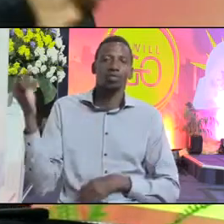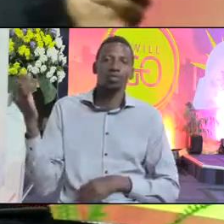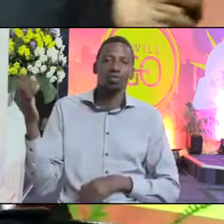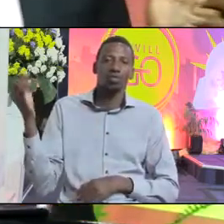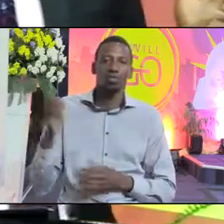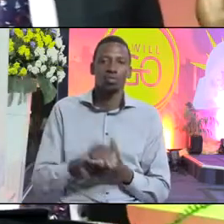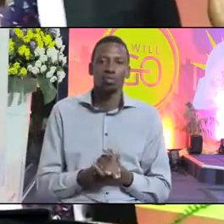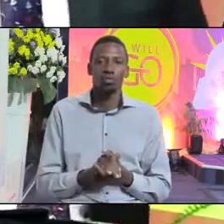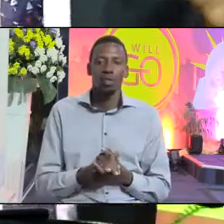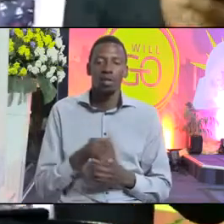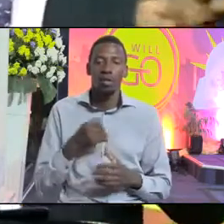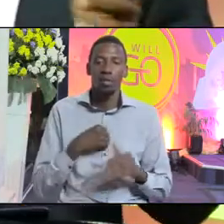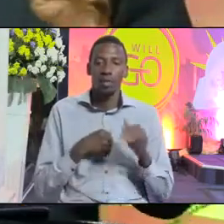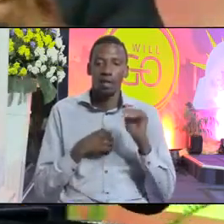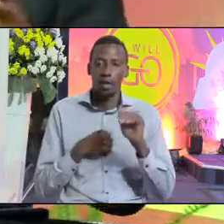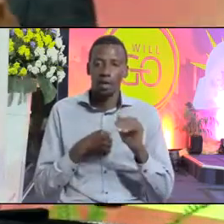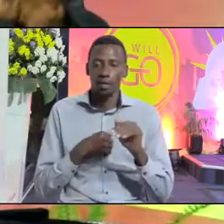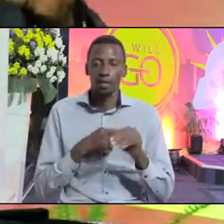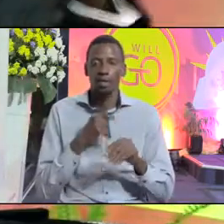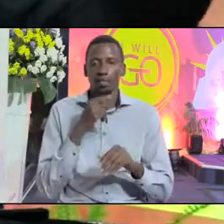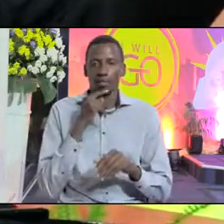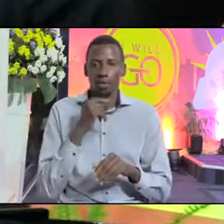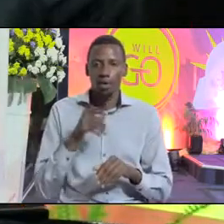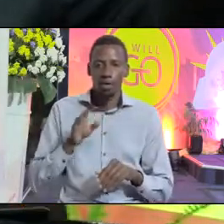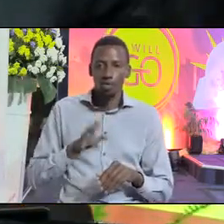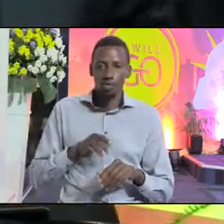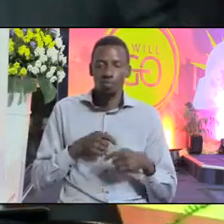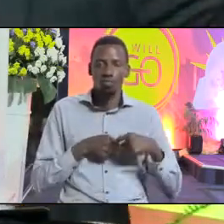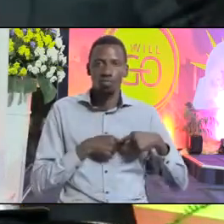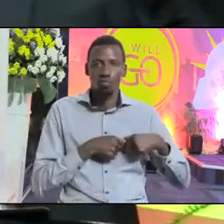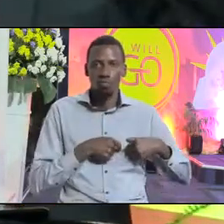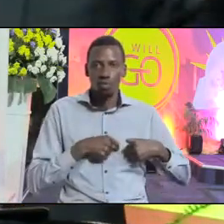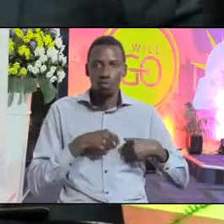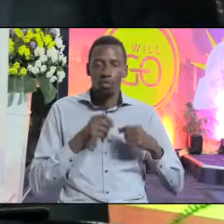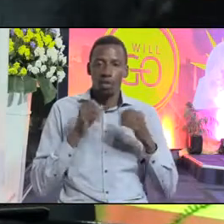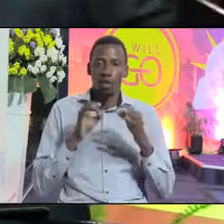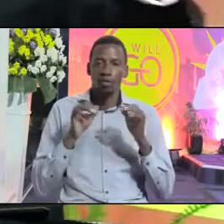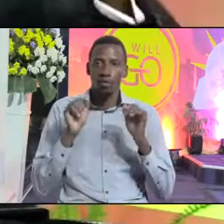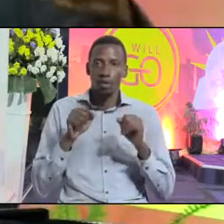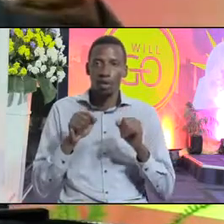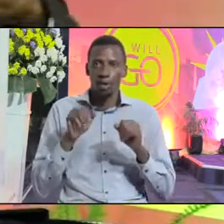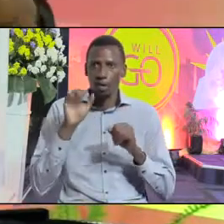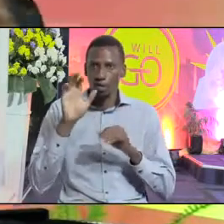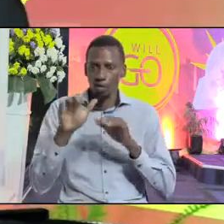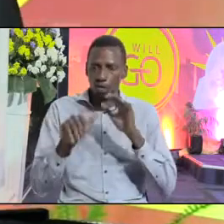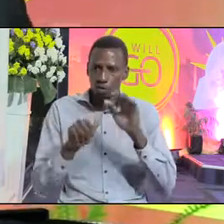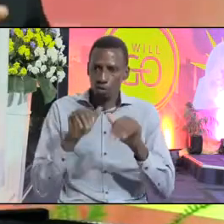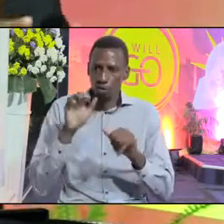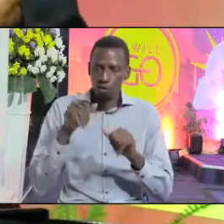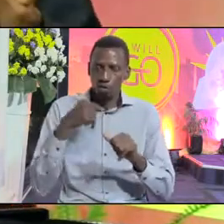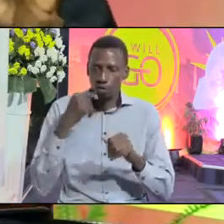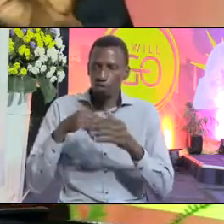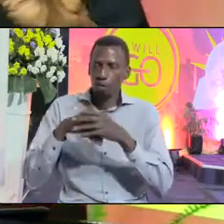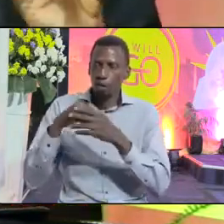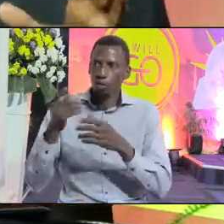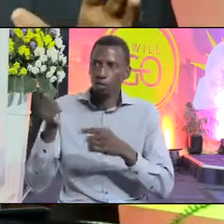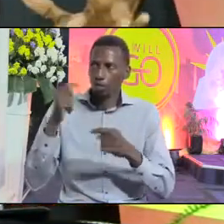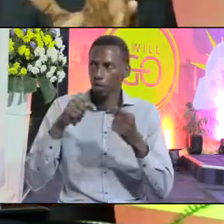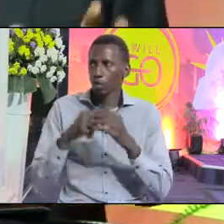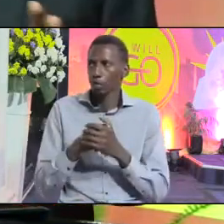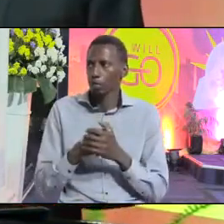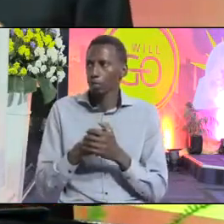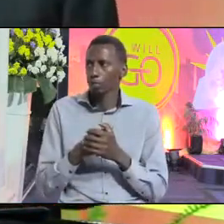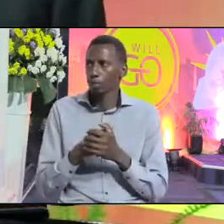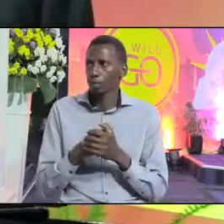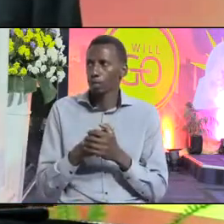And I'm asking the deacons if you can get those on the outside to kind of, I'm being distracted. I need